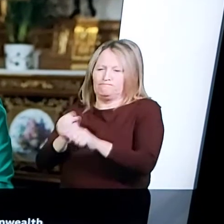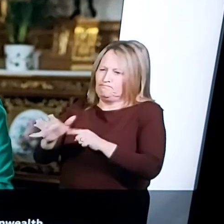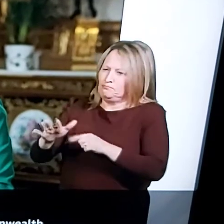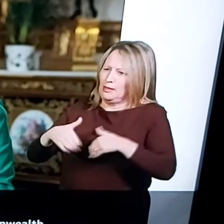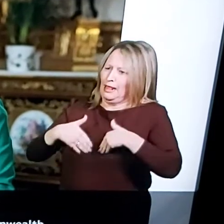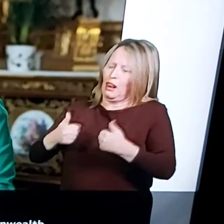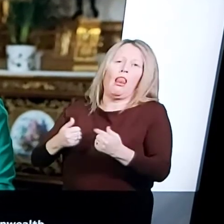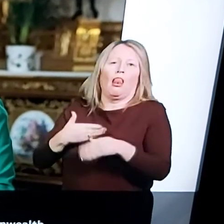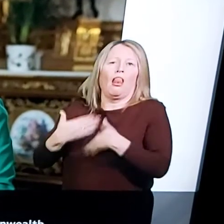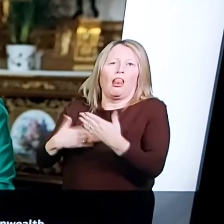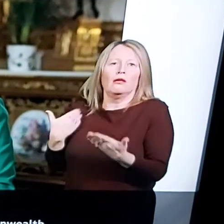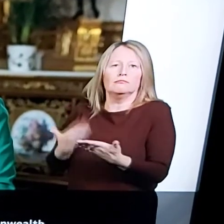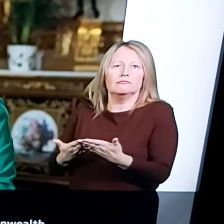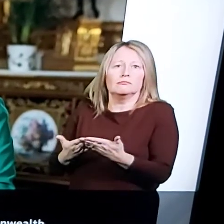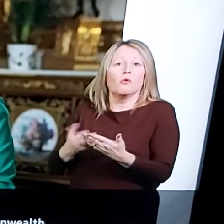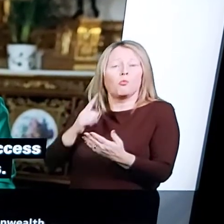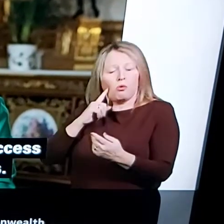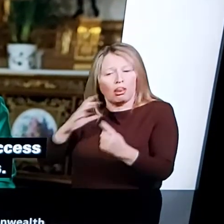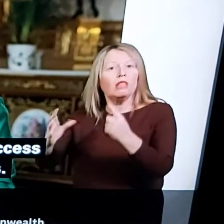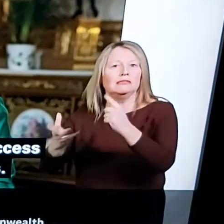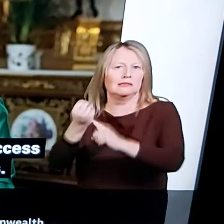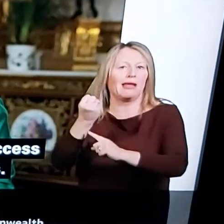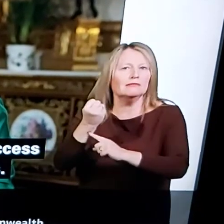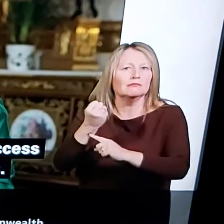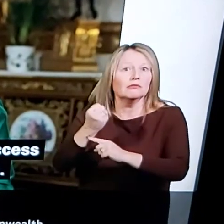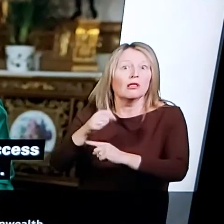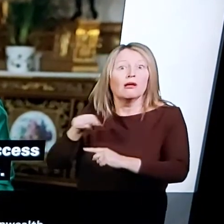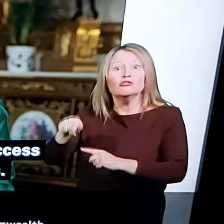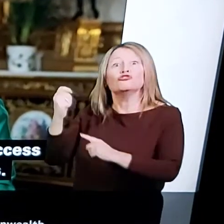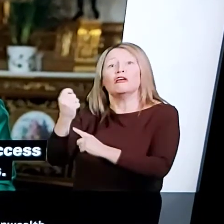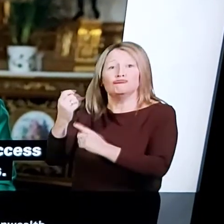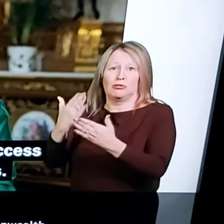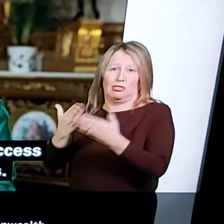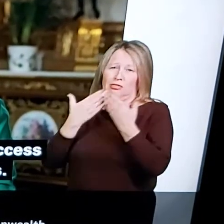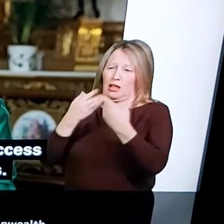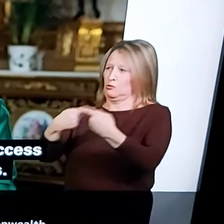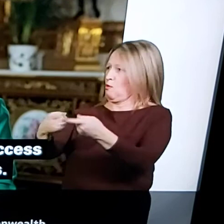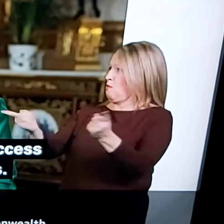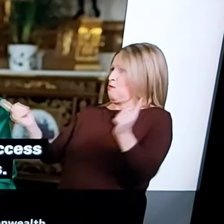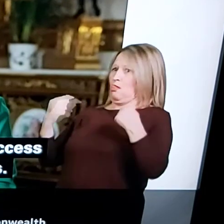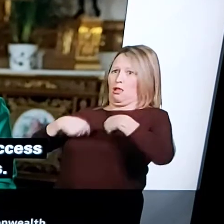We will succeed, and that success will belong to every one of us.